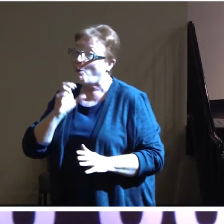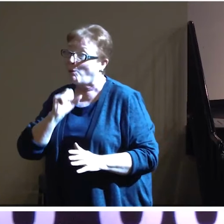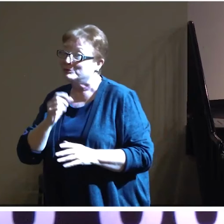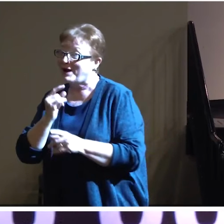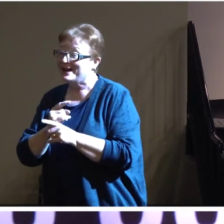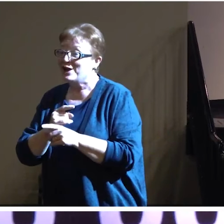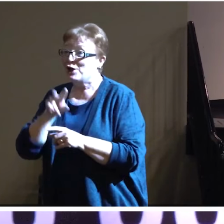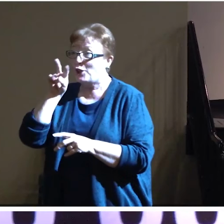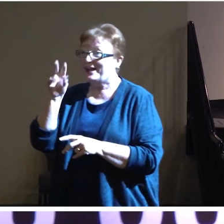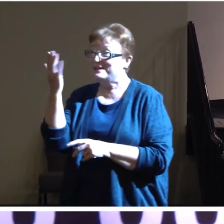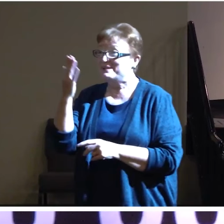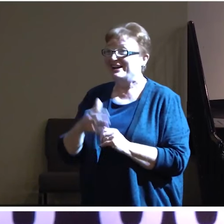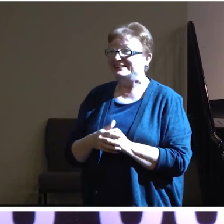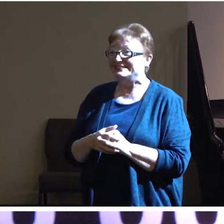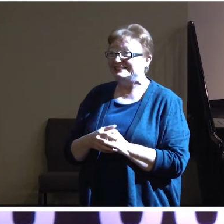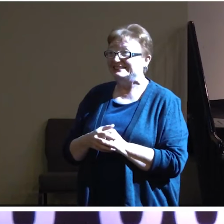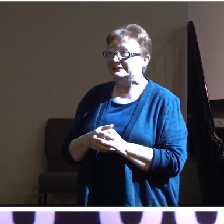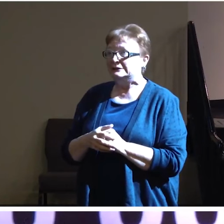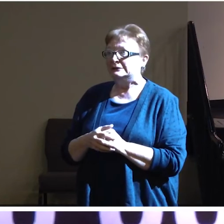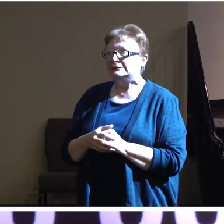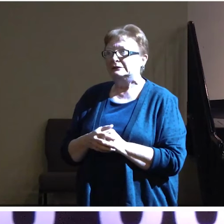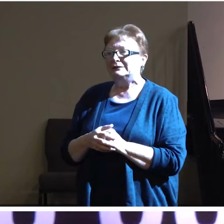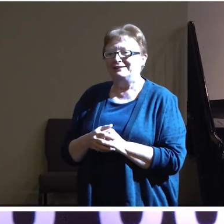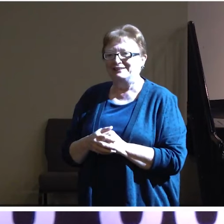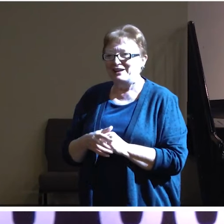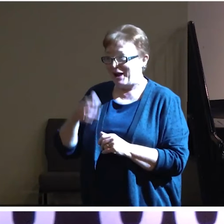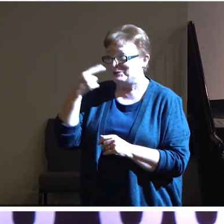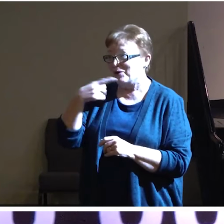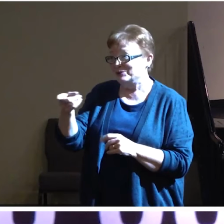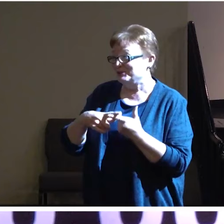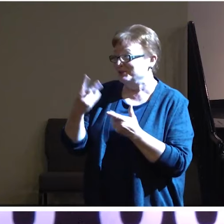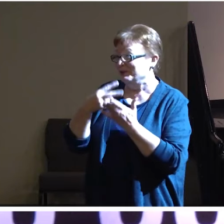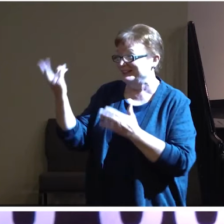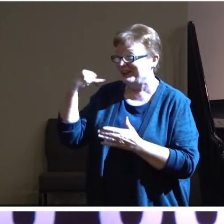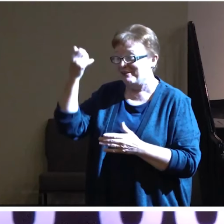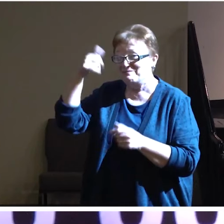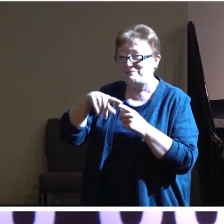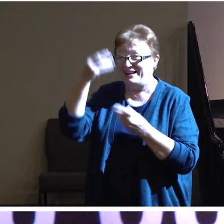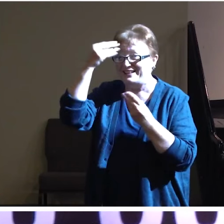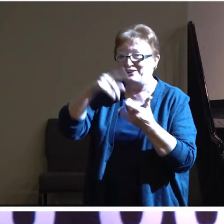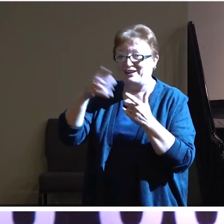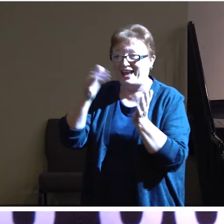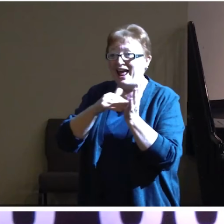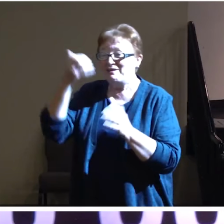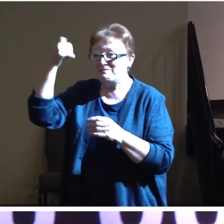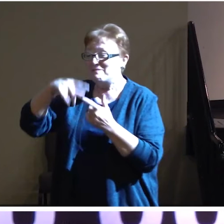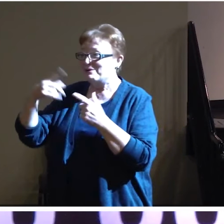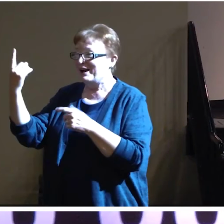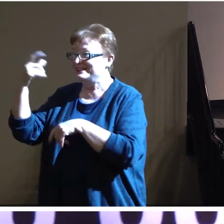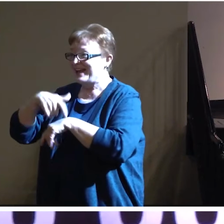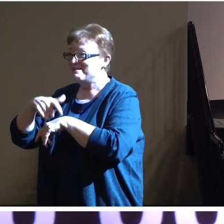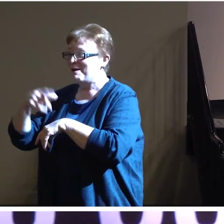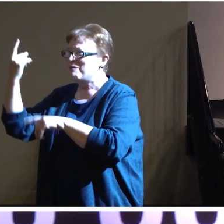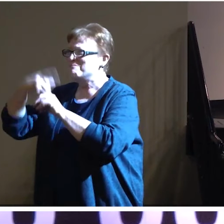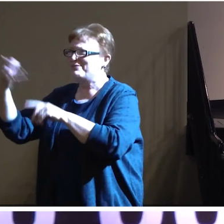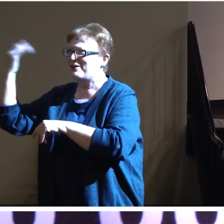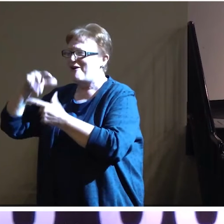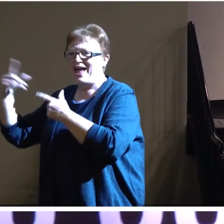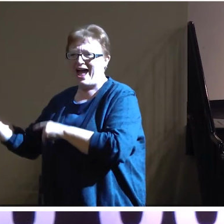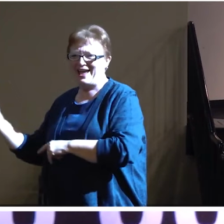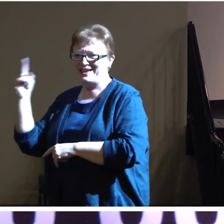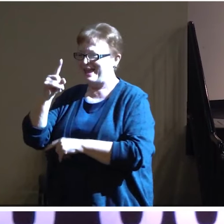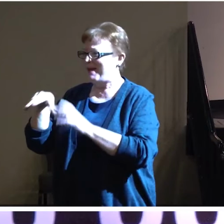You look in the mirror. told you this a few weeks ago when I was preaching. I'll tell you again. I came in from outside maybe about a month back and I